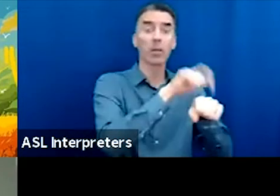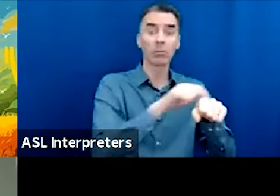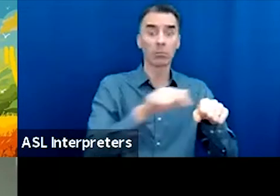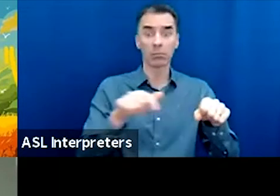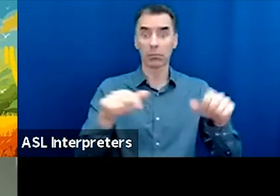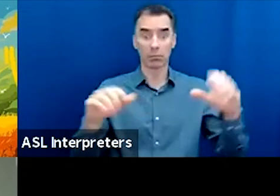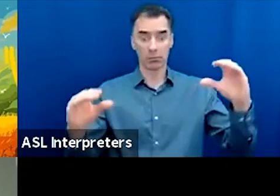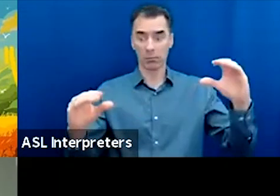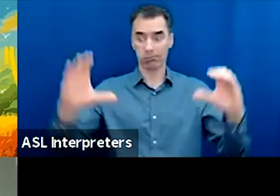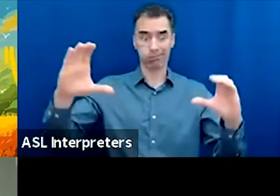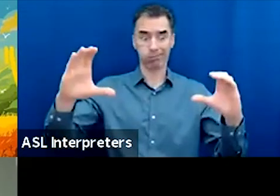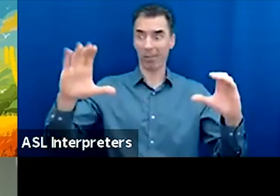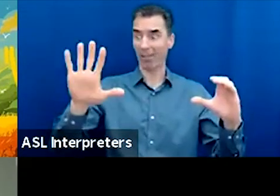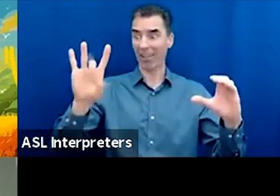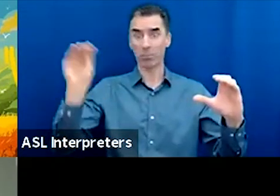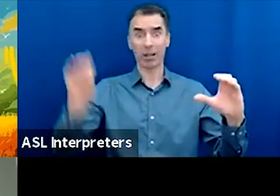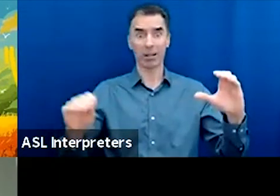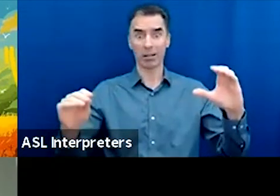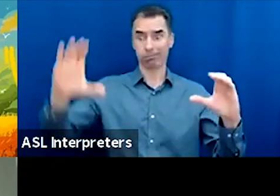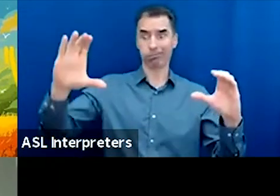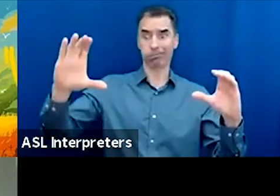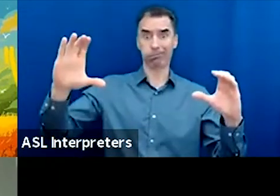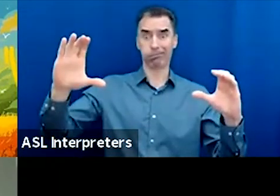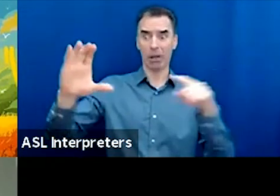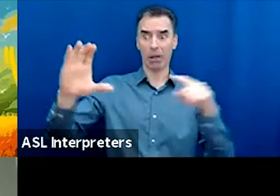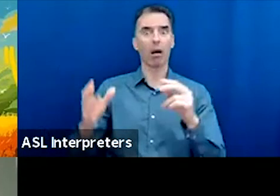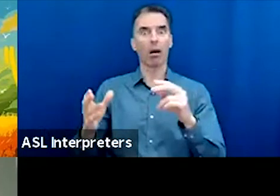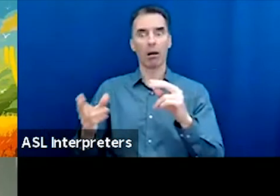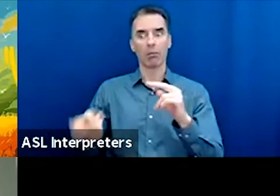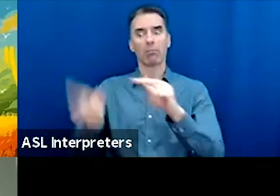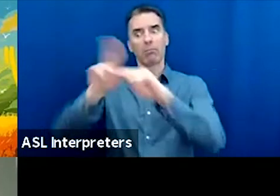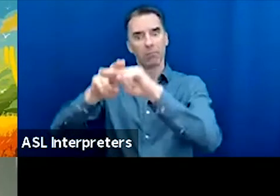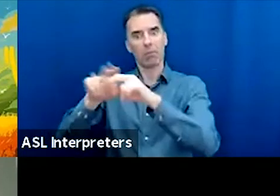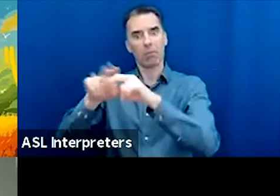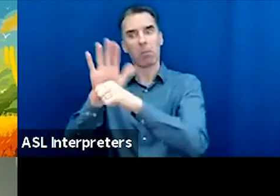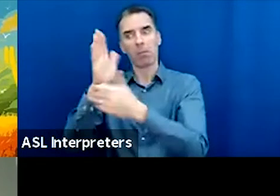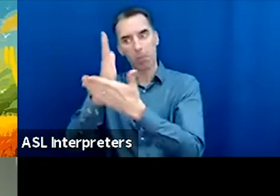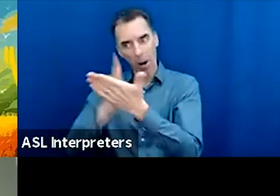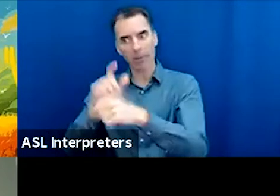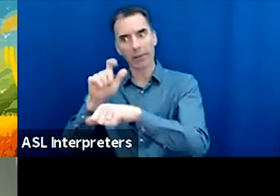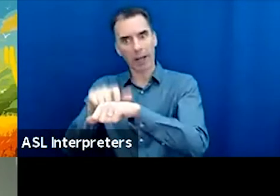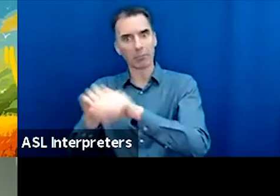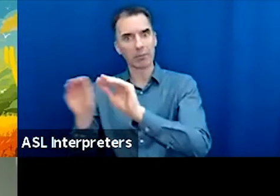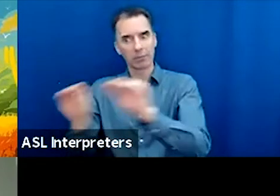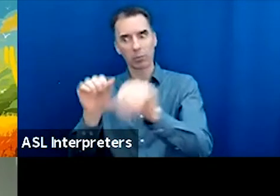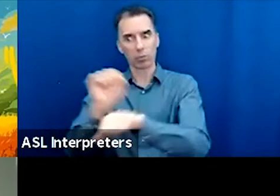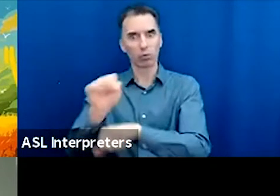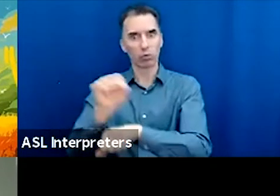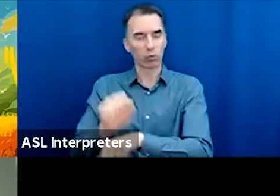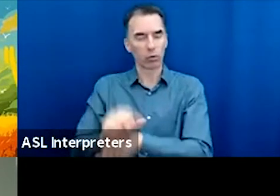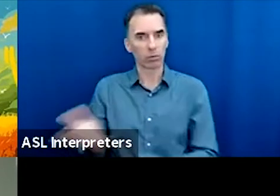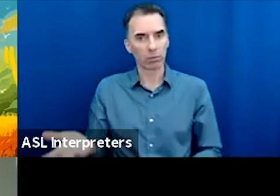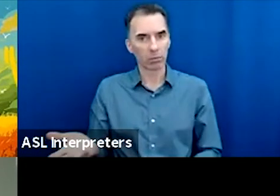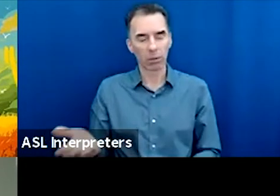58%. So more than half of the classes are taught by part-timers. So it's your working